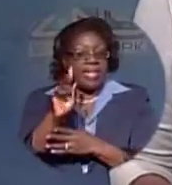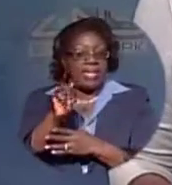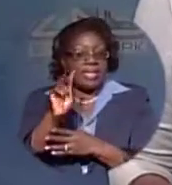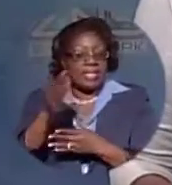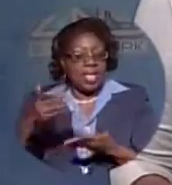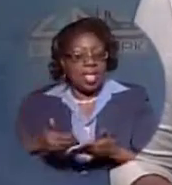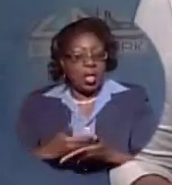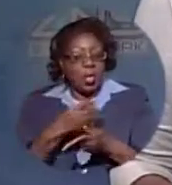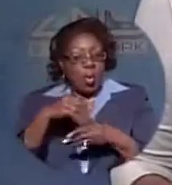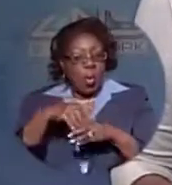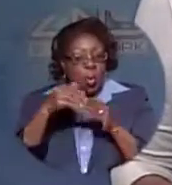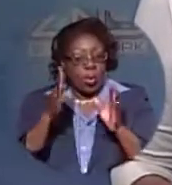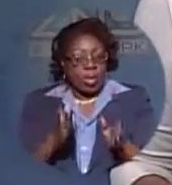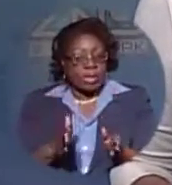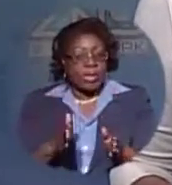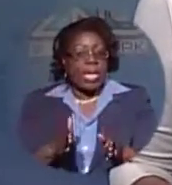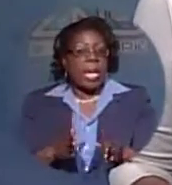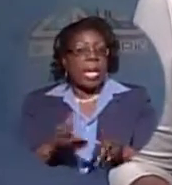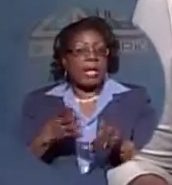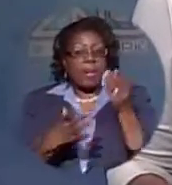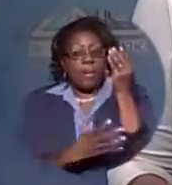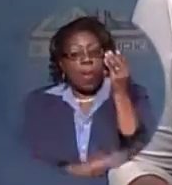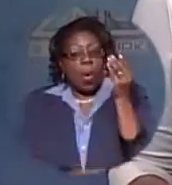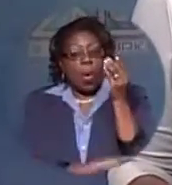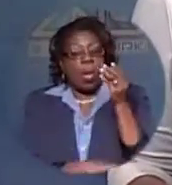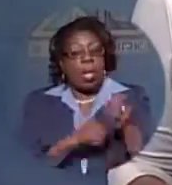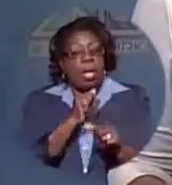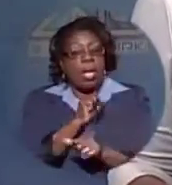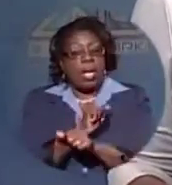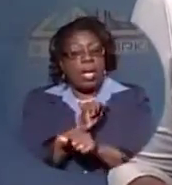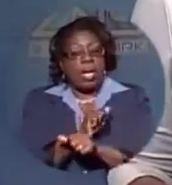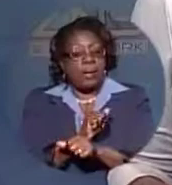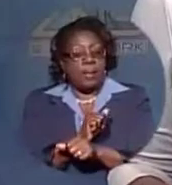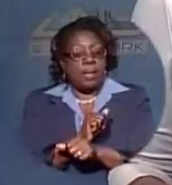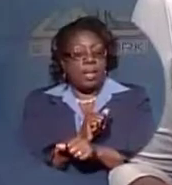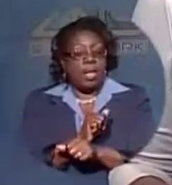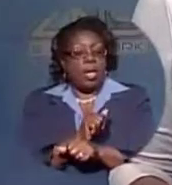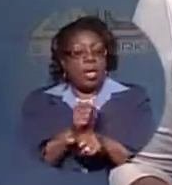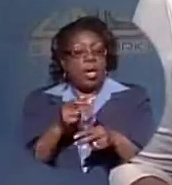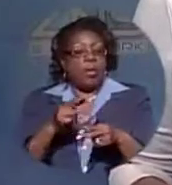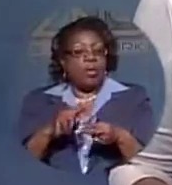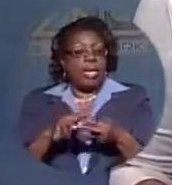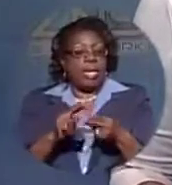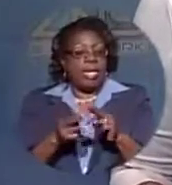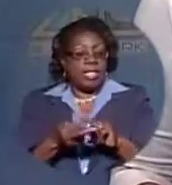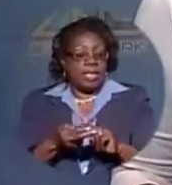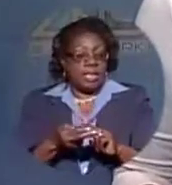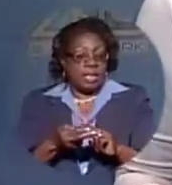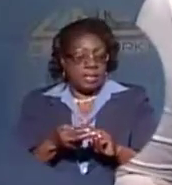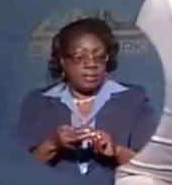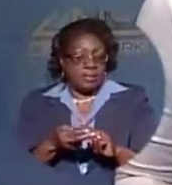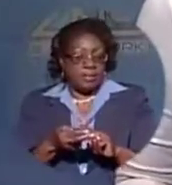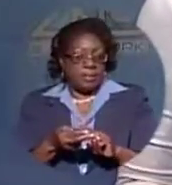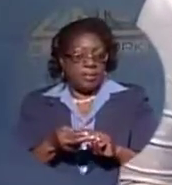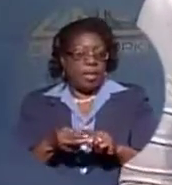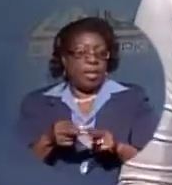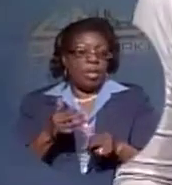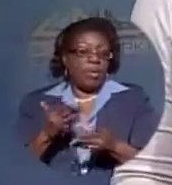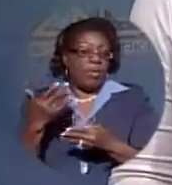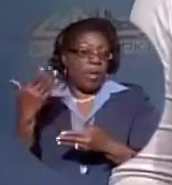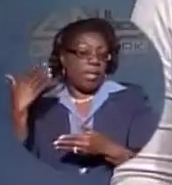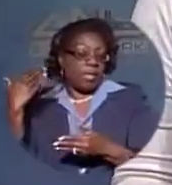owners, had a poor labor relations record. Yet they say the government did not take heed to protect the jobs of employees at